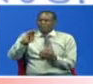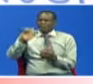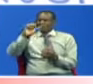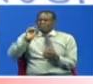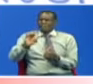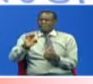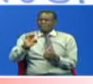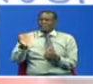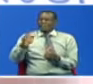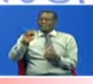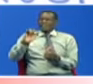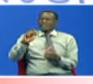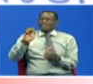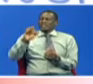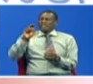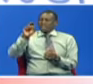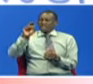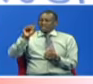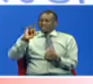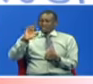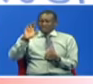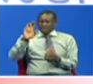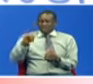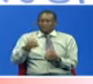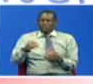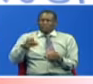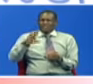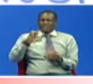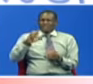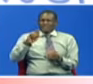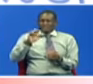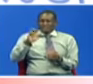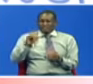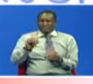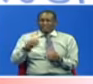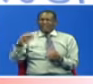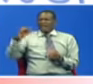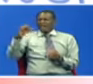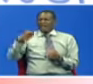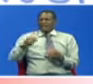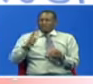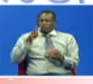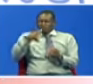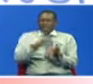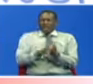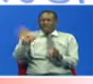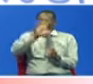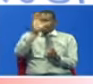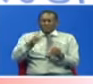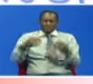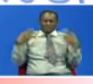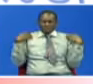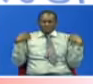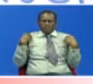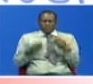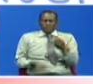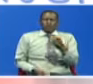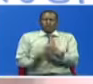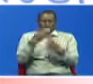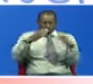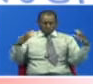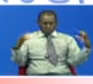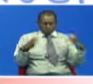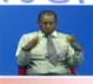them, Vala, Centum, Gulf Oil, and Africa Practice, to put together a consortium that